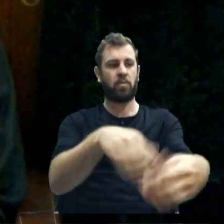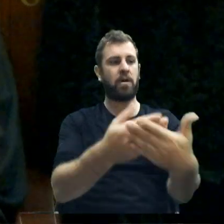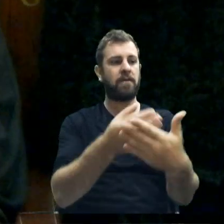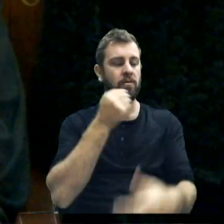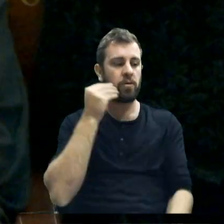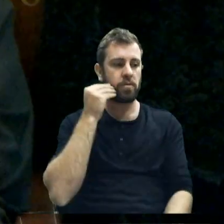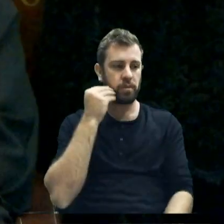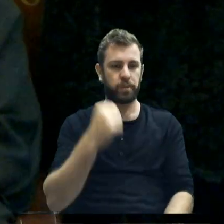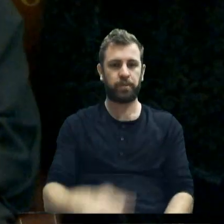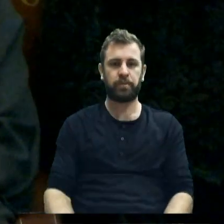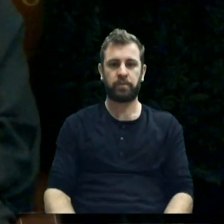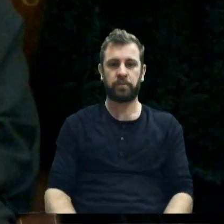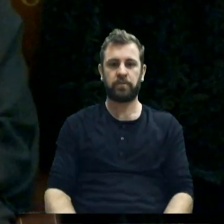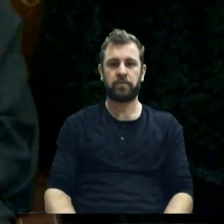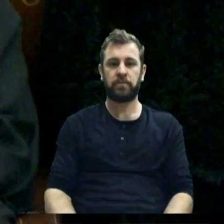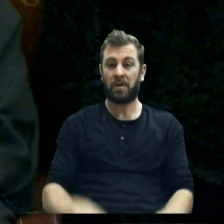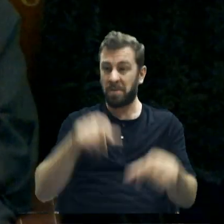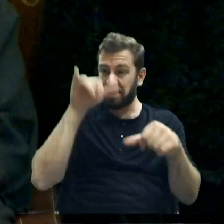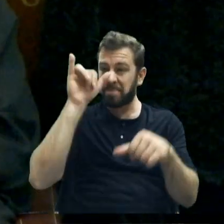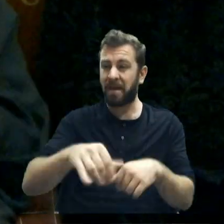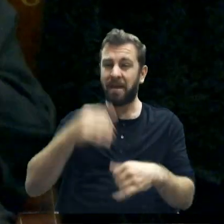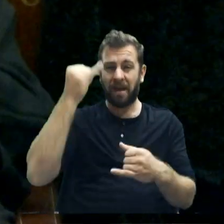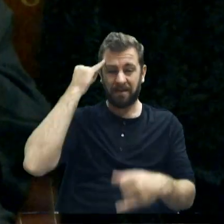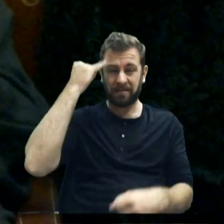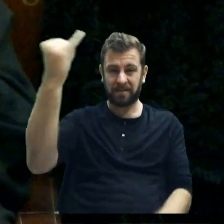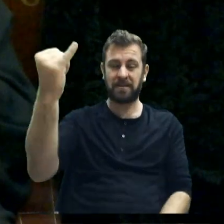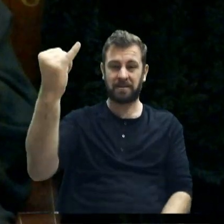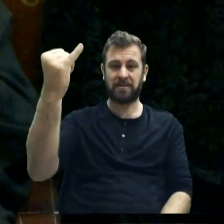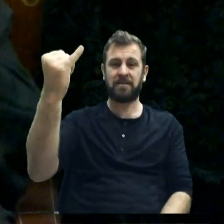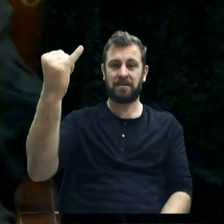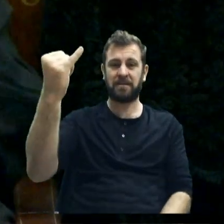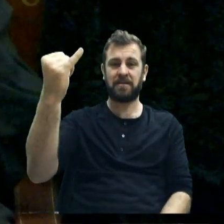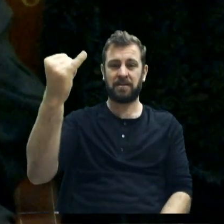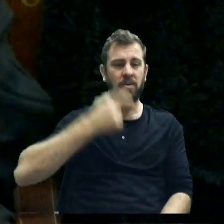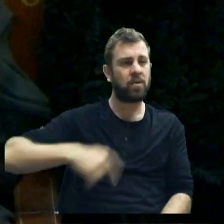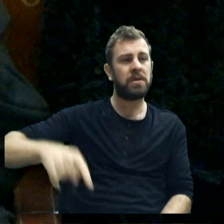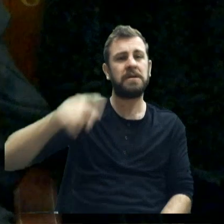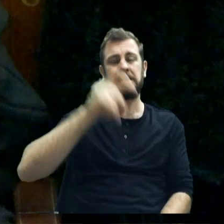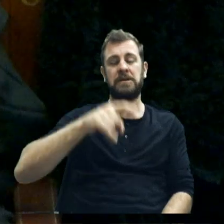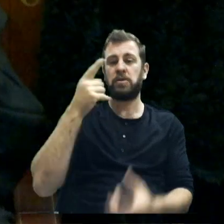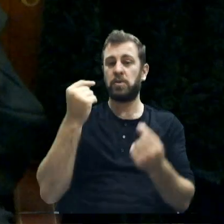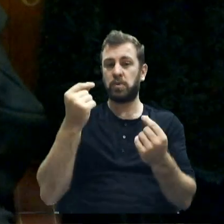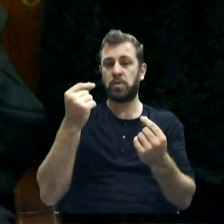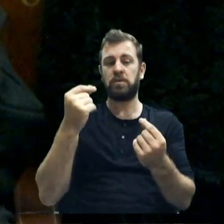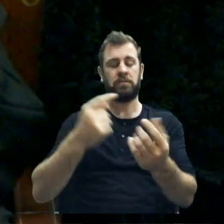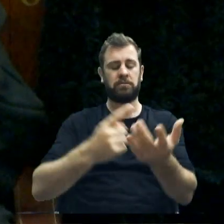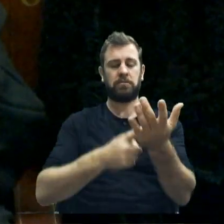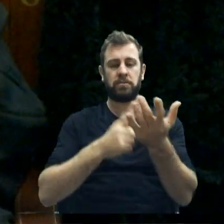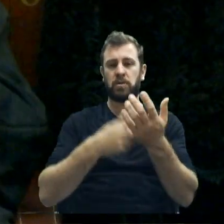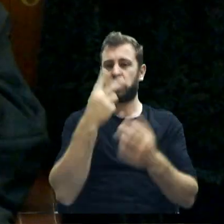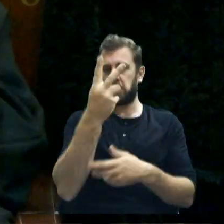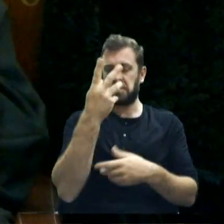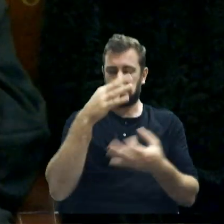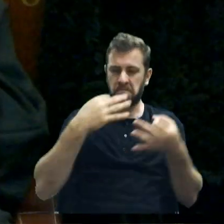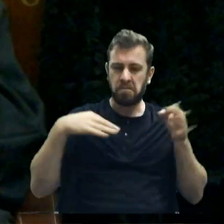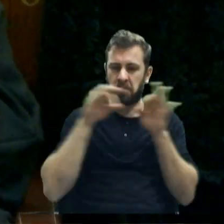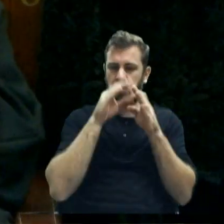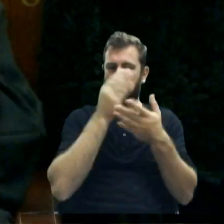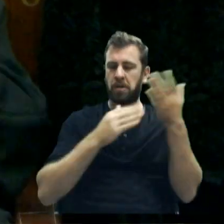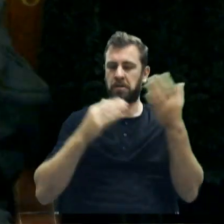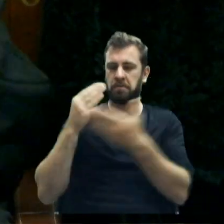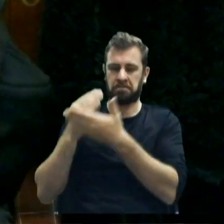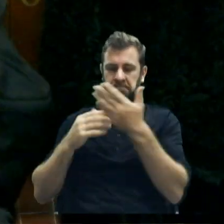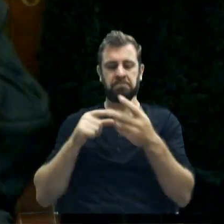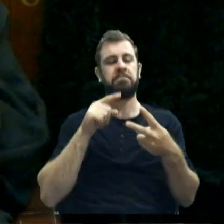And so in this concept, we have to talk about two major components. One